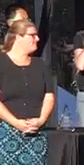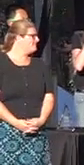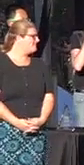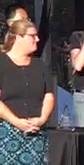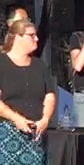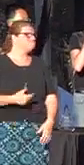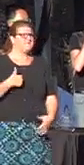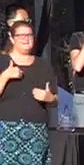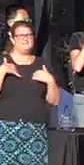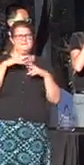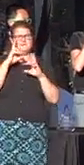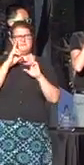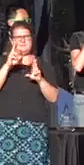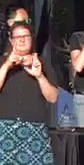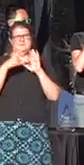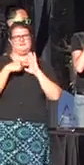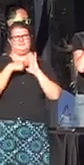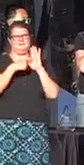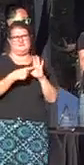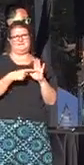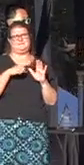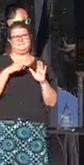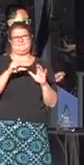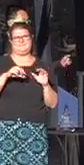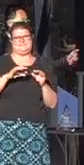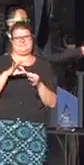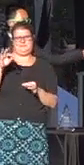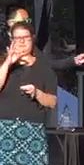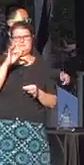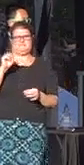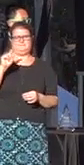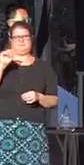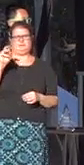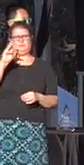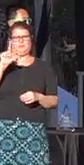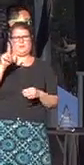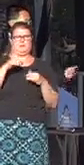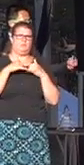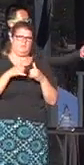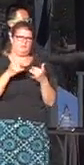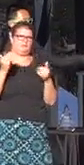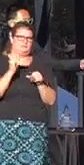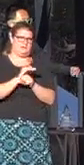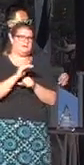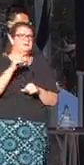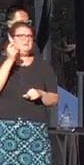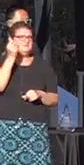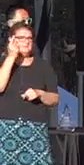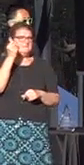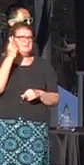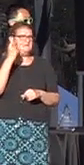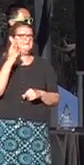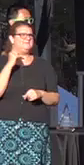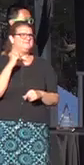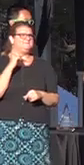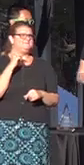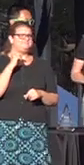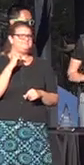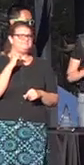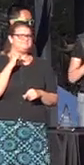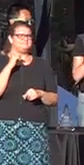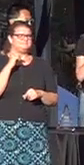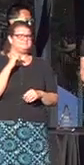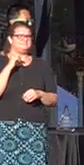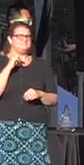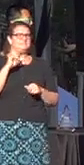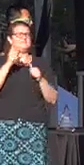I have the honor of presenting the Spirit of Stonewall Award. Go through these, and let's go